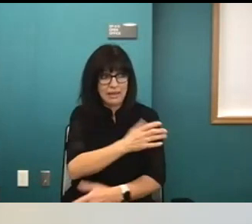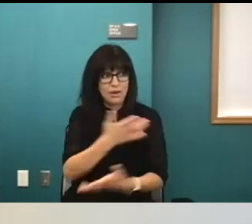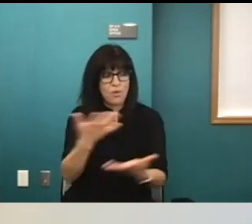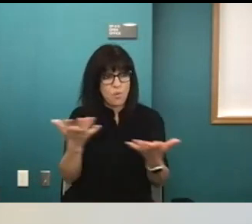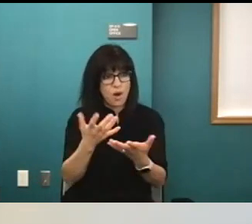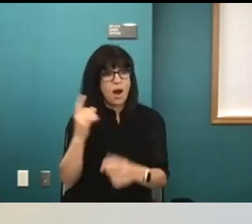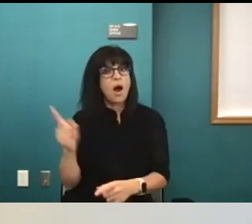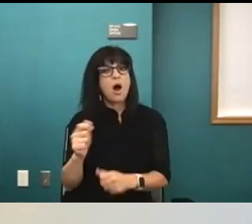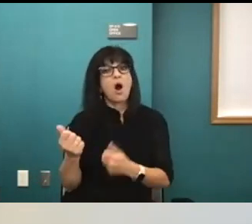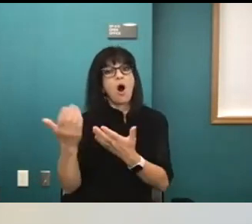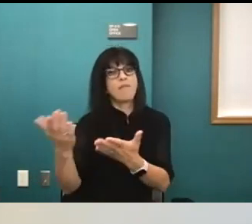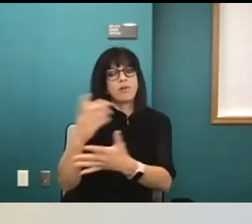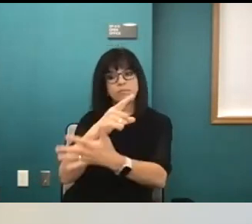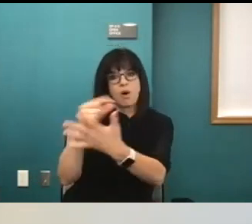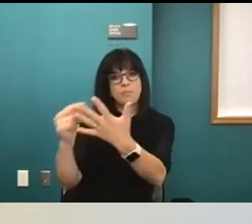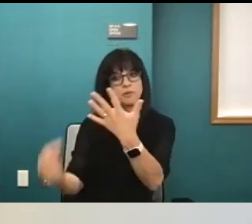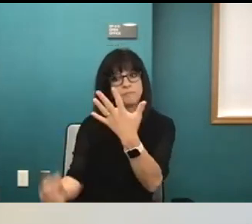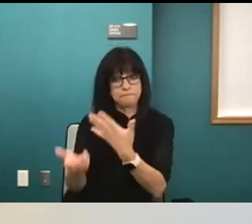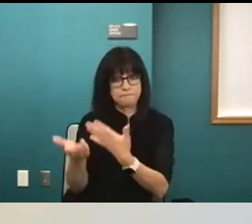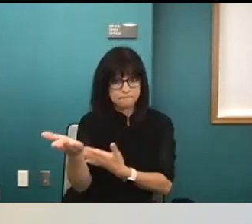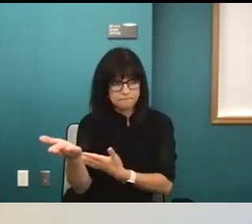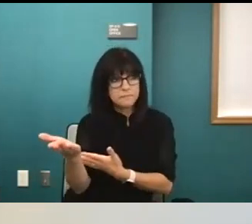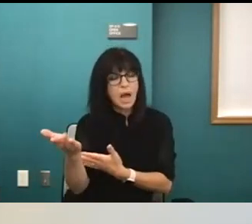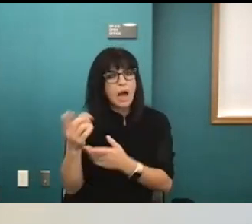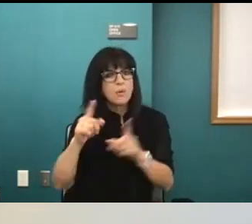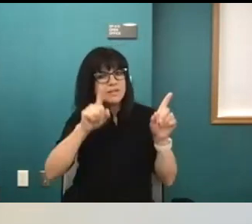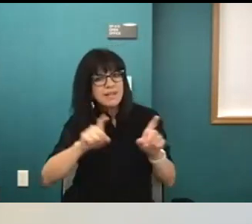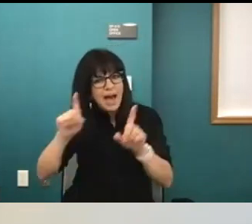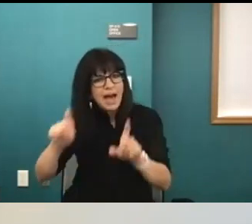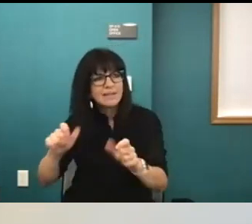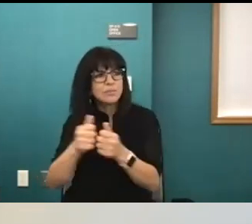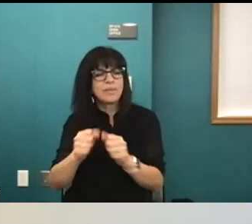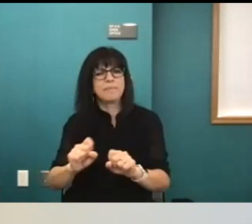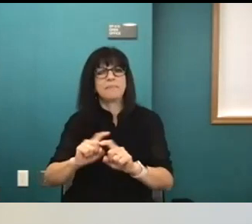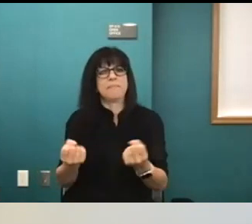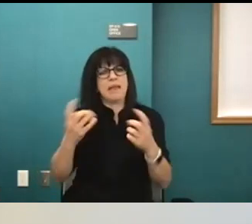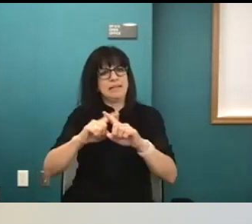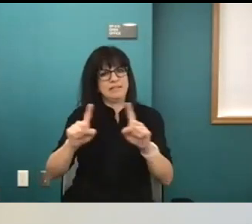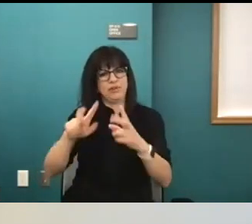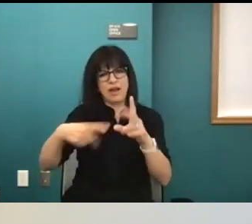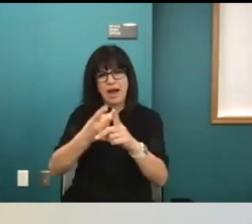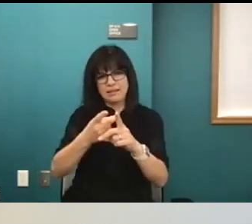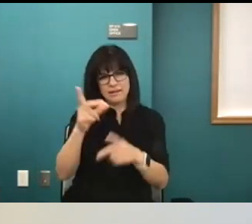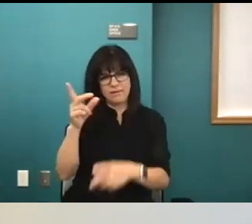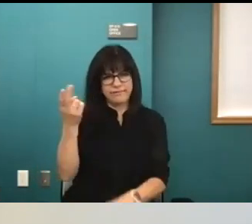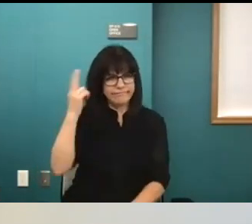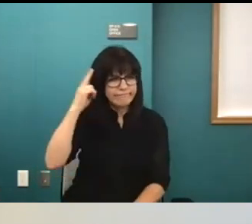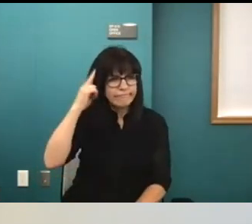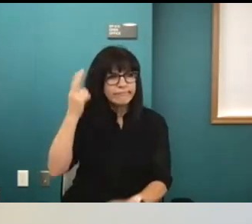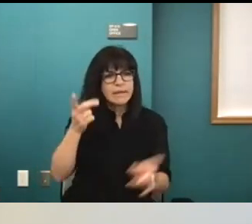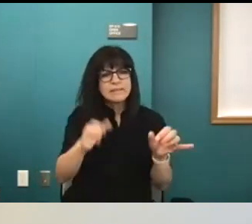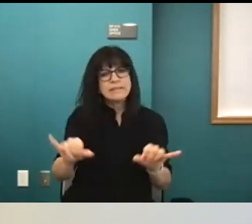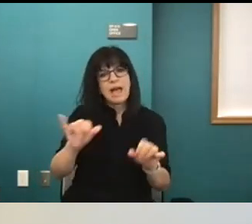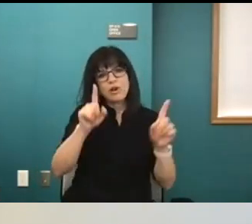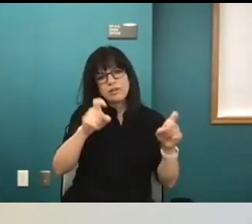always offer all options, and I would do extensive testing with multiple devices. So I would do kind of my standard test battery in the booth